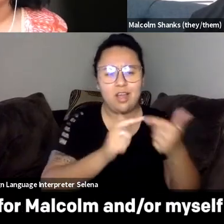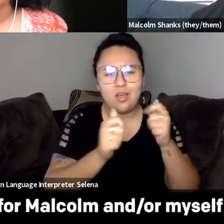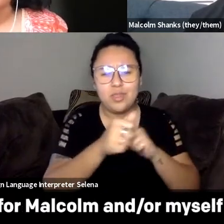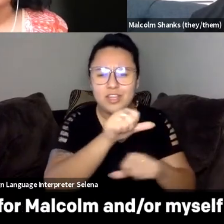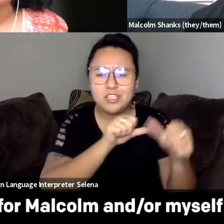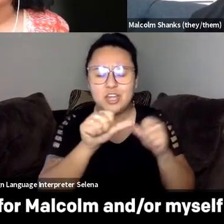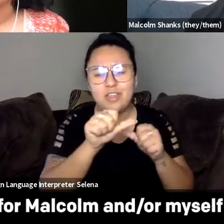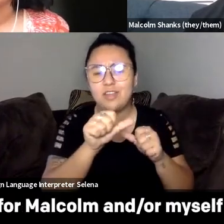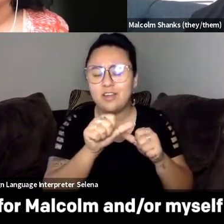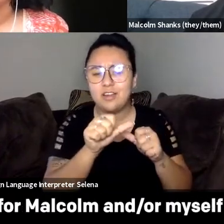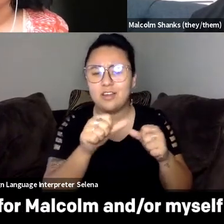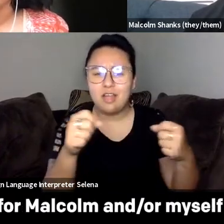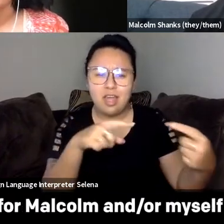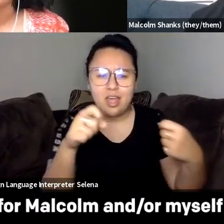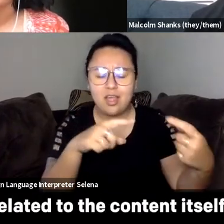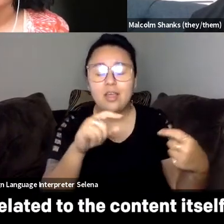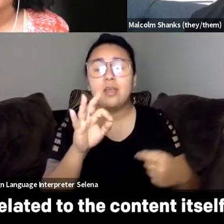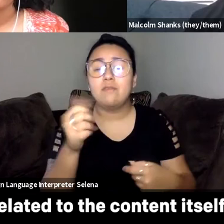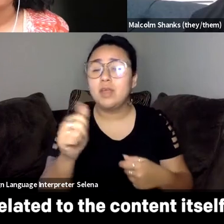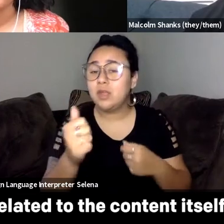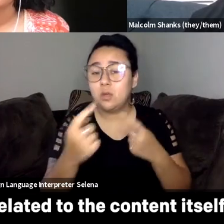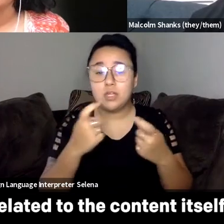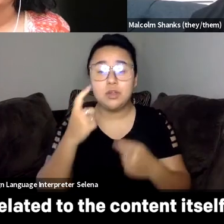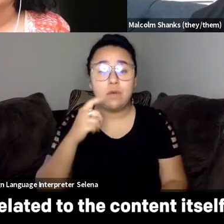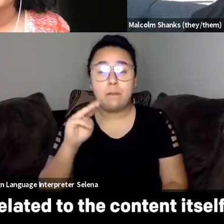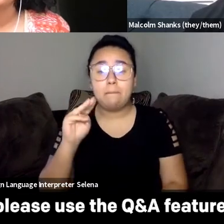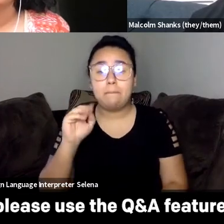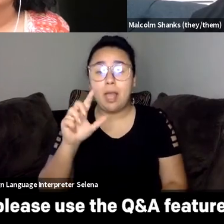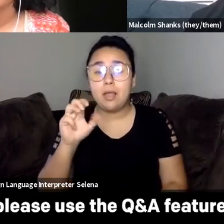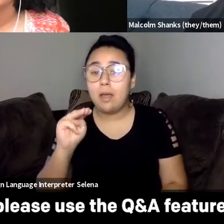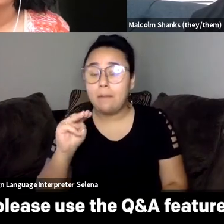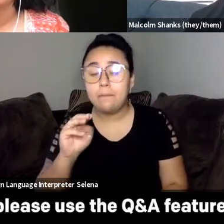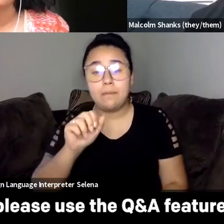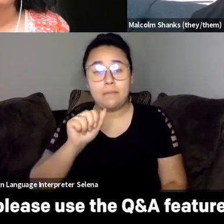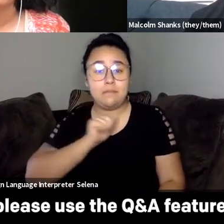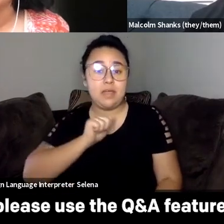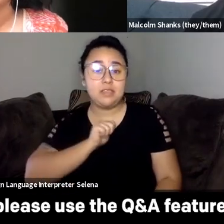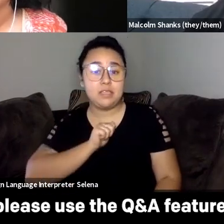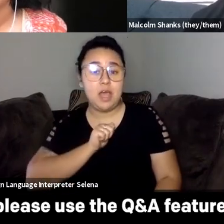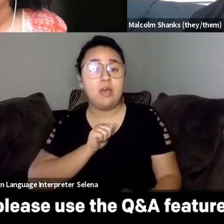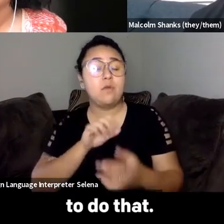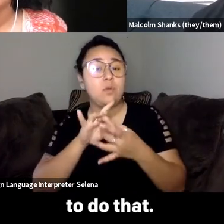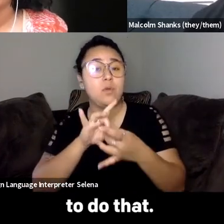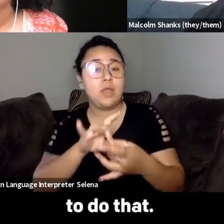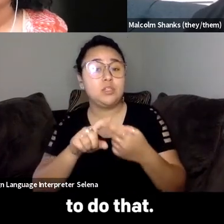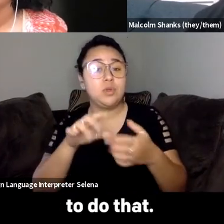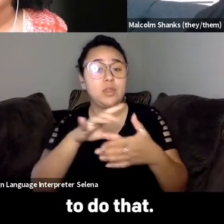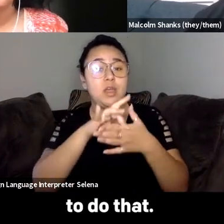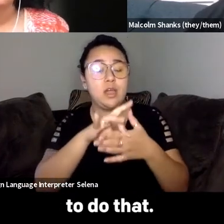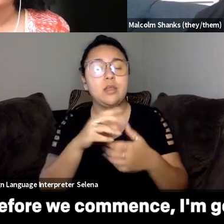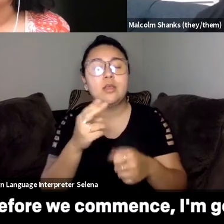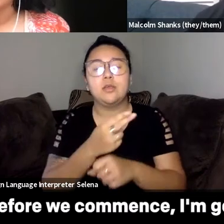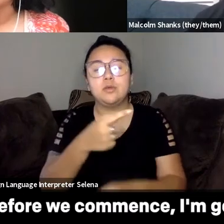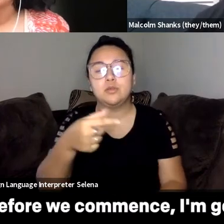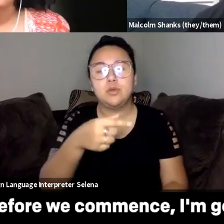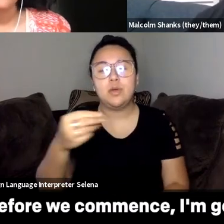course, if you have any questions for Malcolm and or myself related to the content itself, please use the Q&A feature